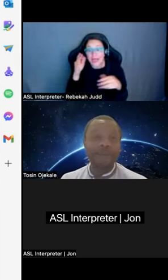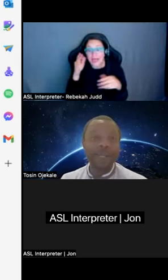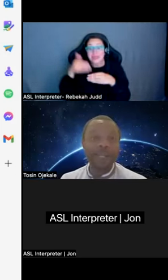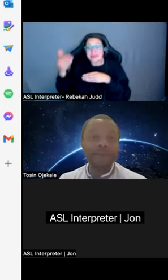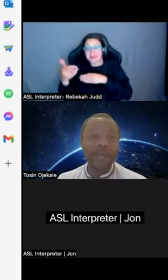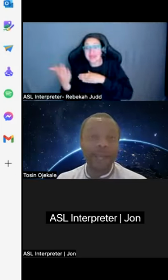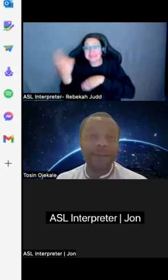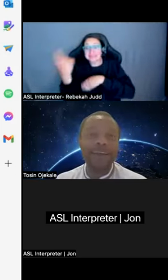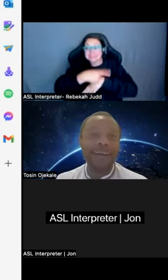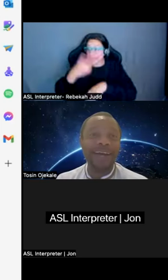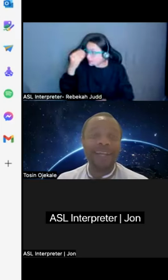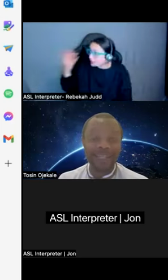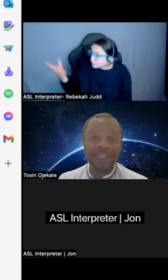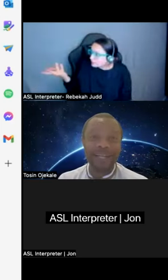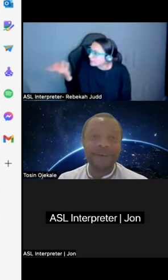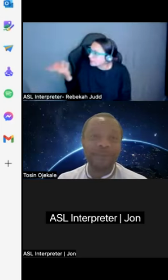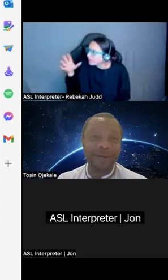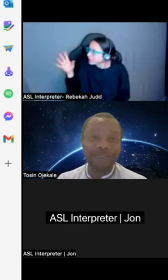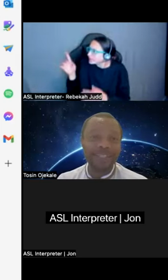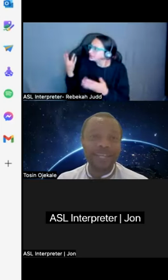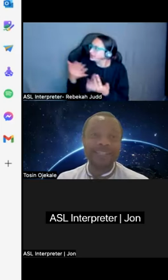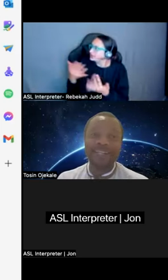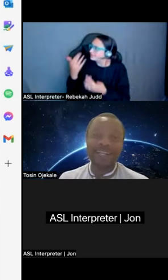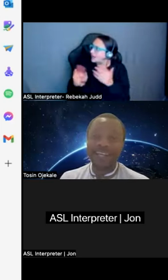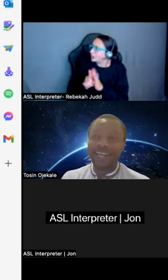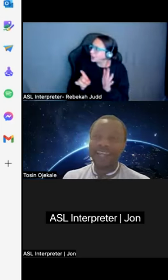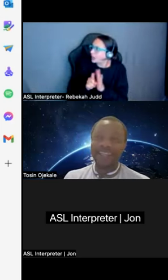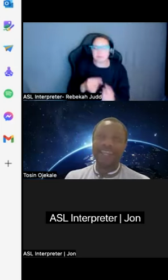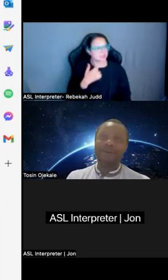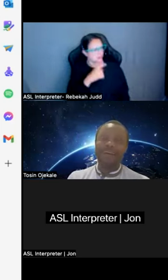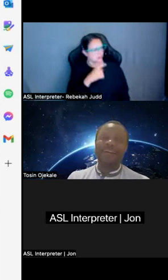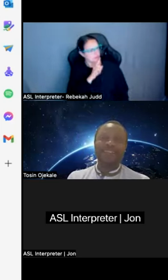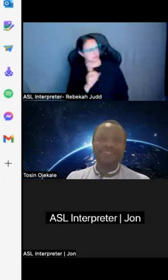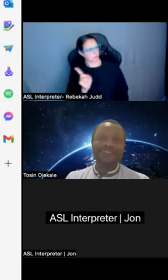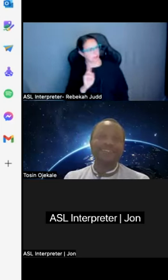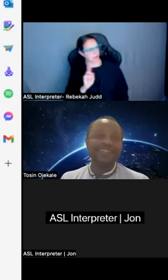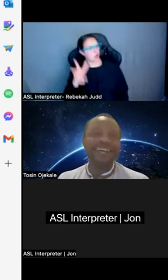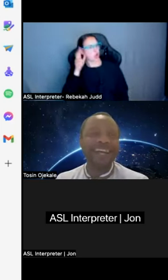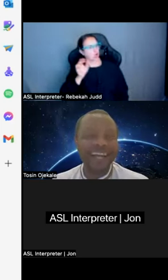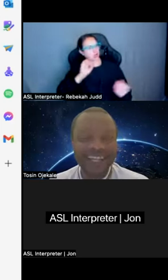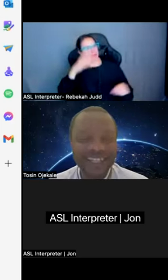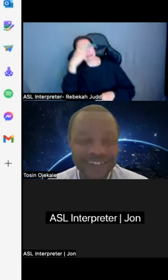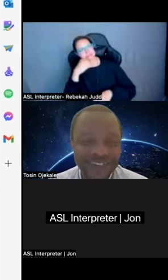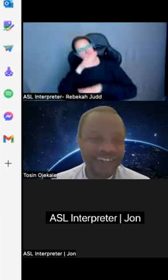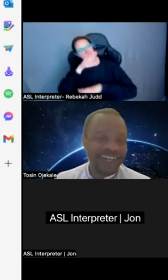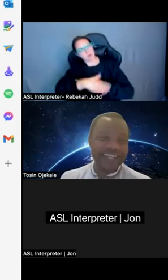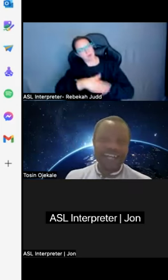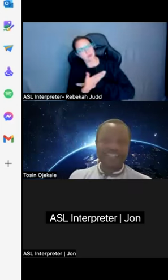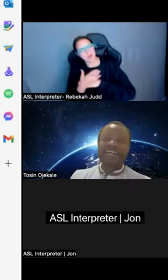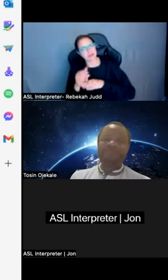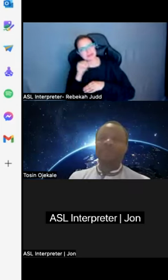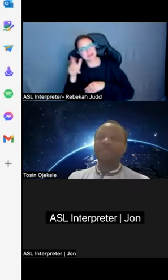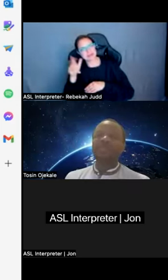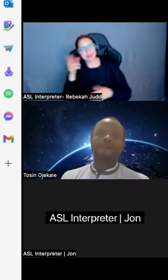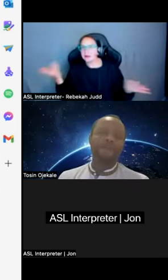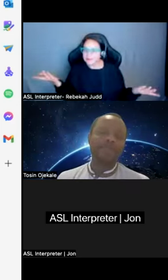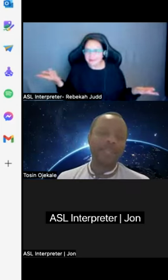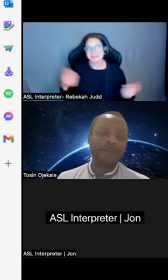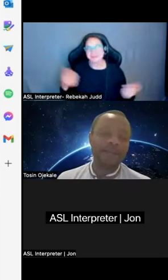like, really, where? And I said, in the compound. He said they didn't hear anything. And I'm like, seriously? So that's that.